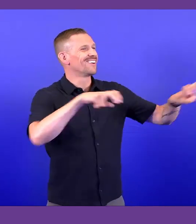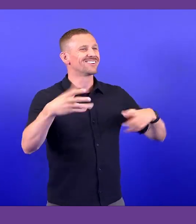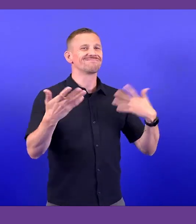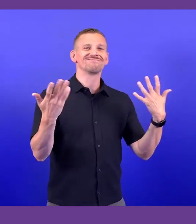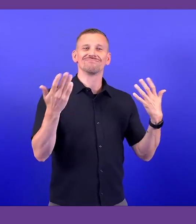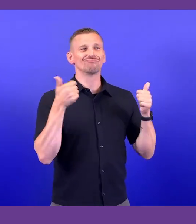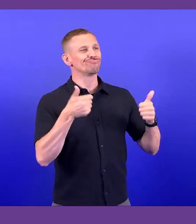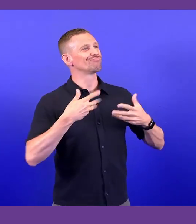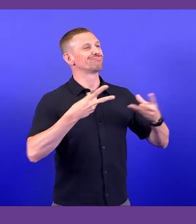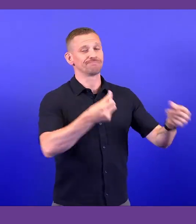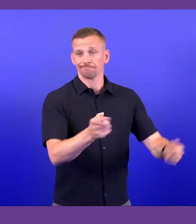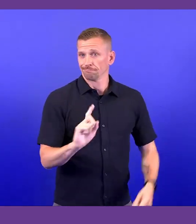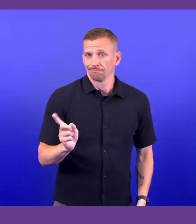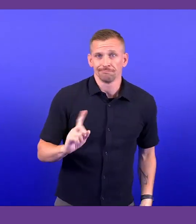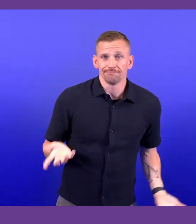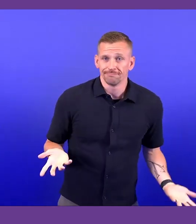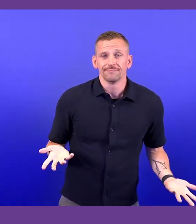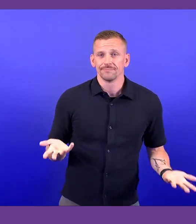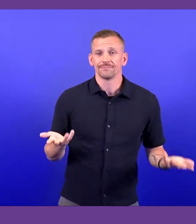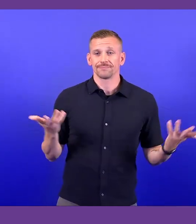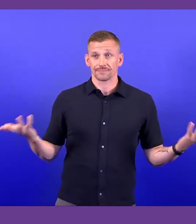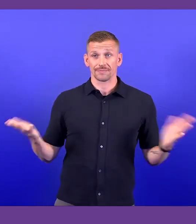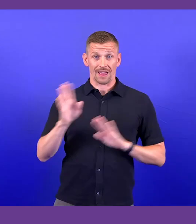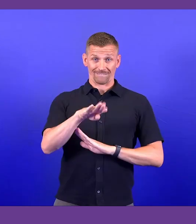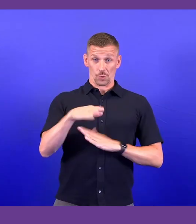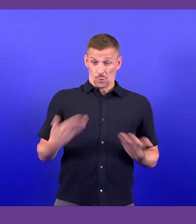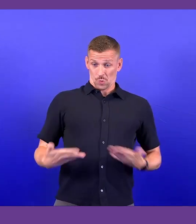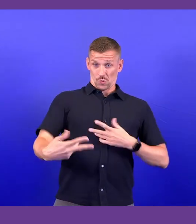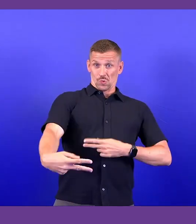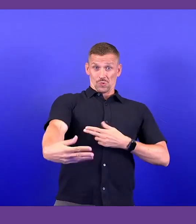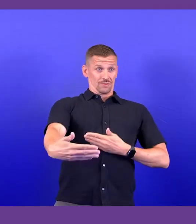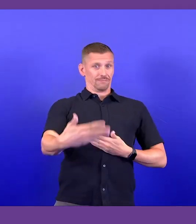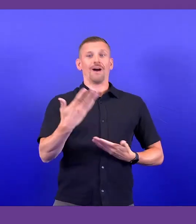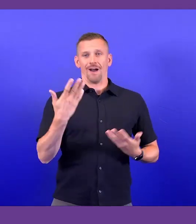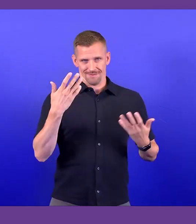time we have is look at the